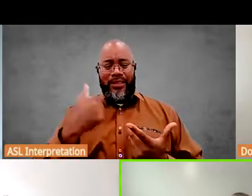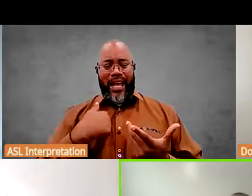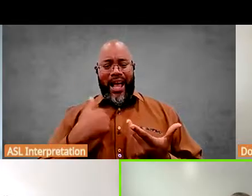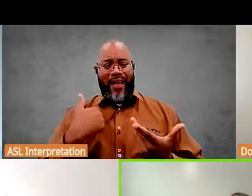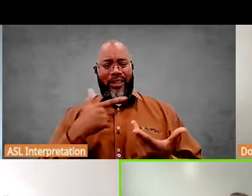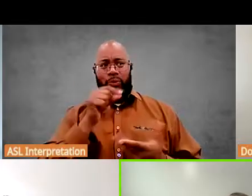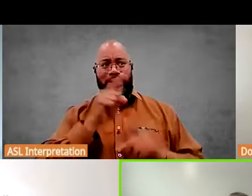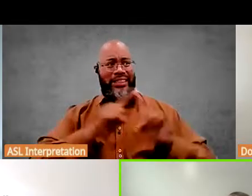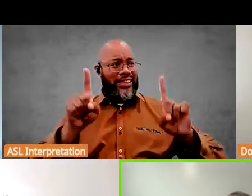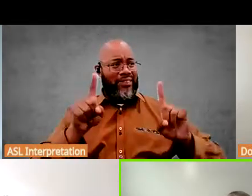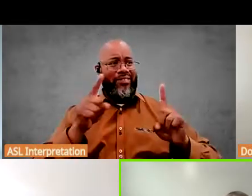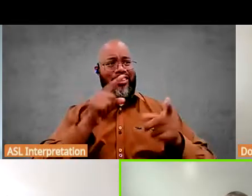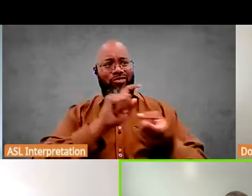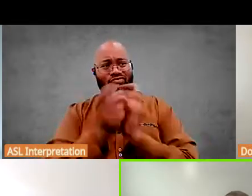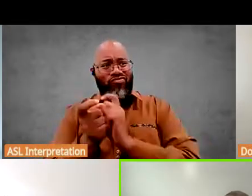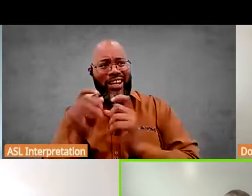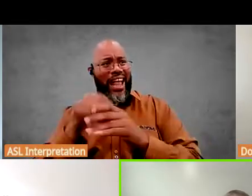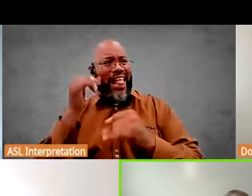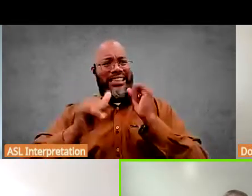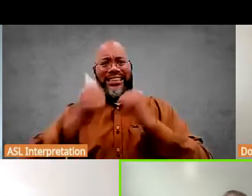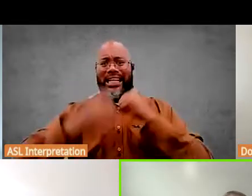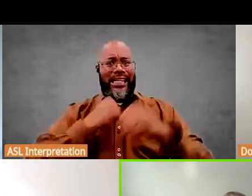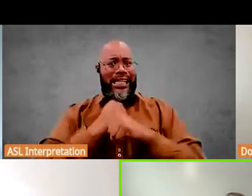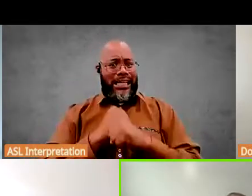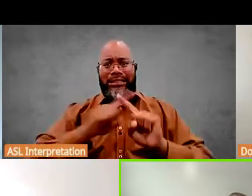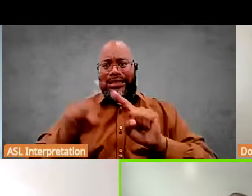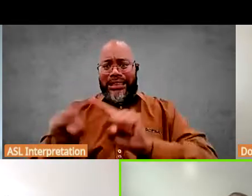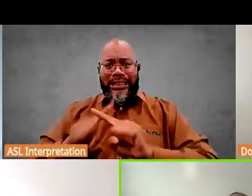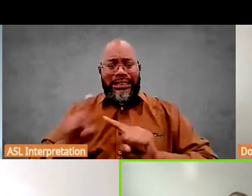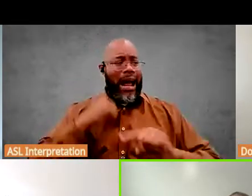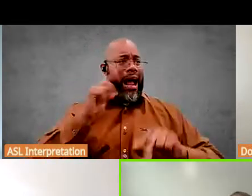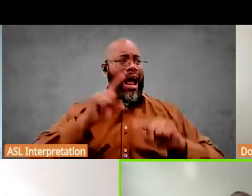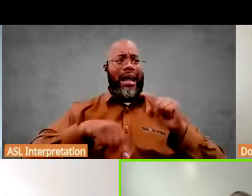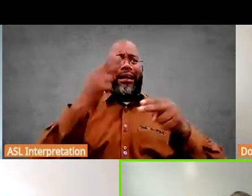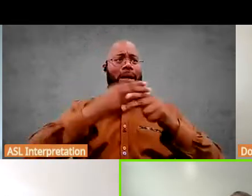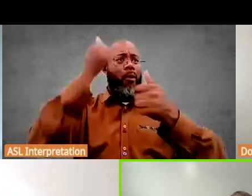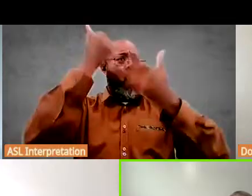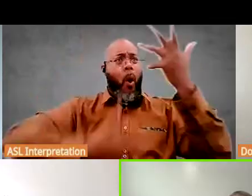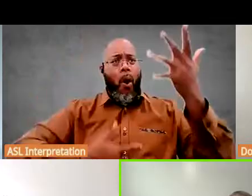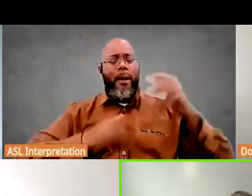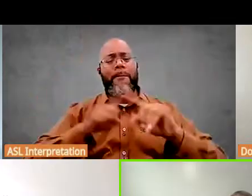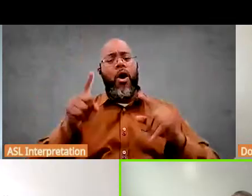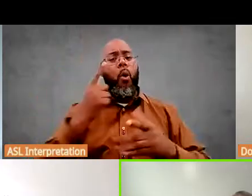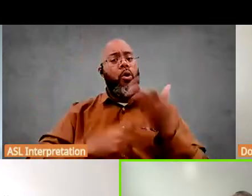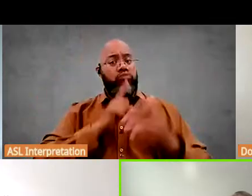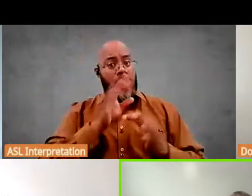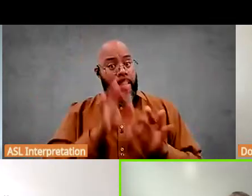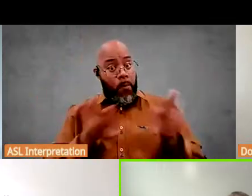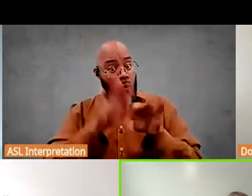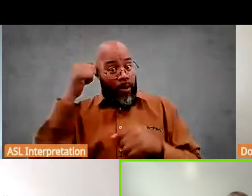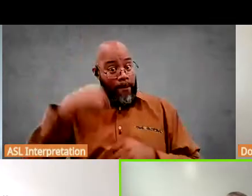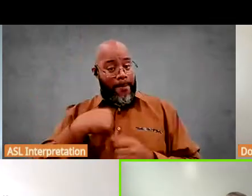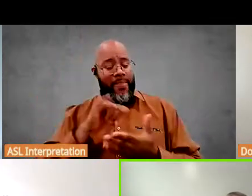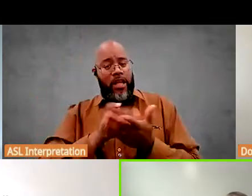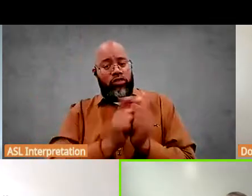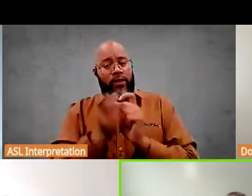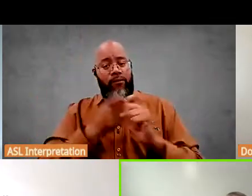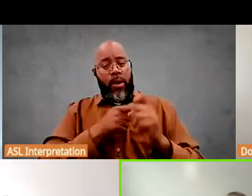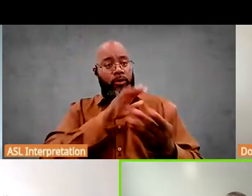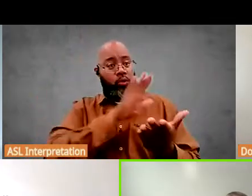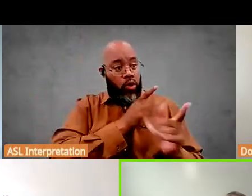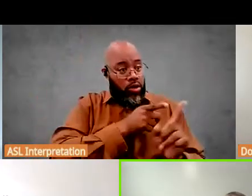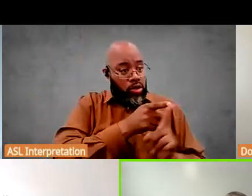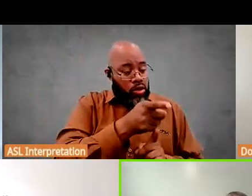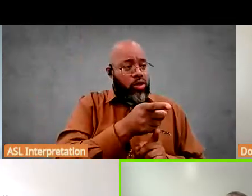different transitions in the last 10 years, so I can't name all of them. But what is really important for me is the transition from academia or